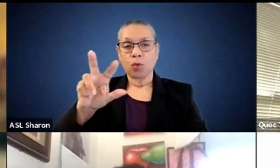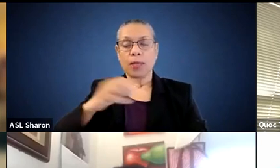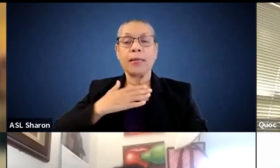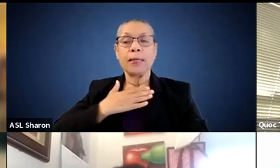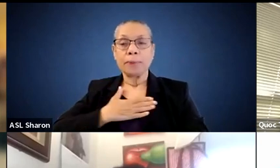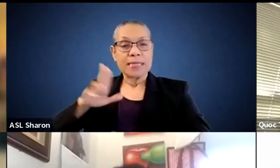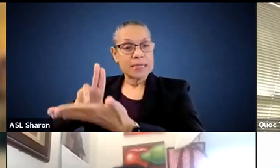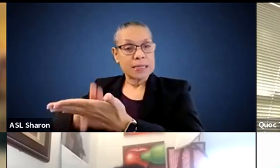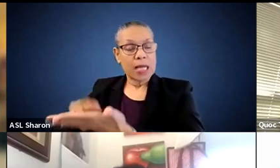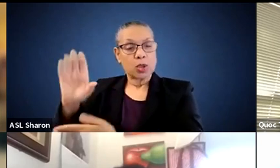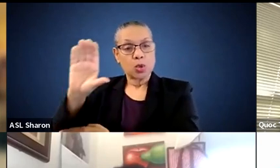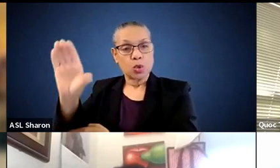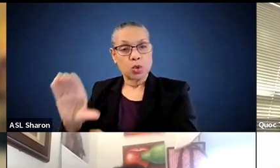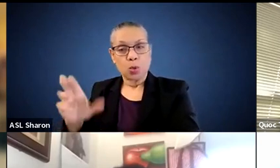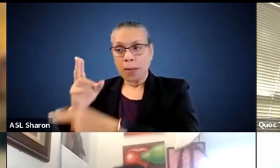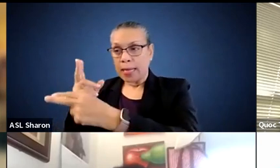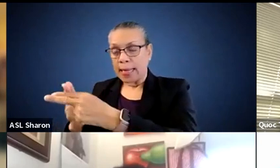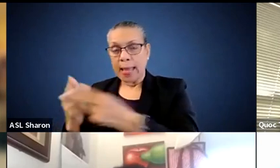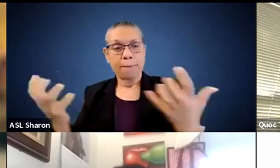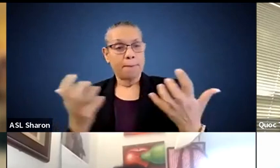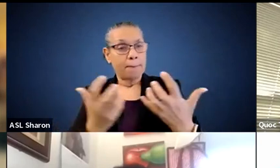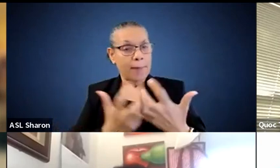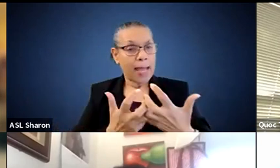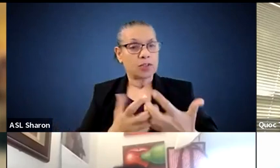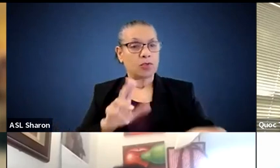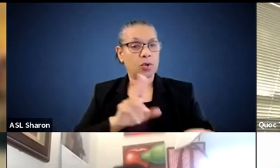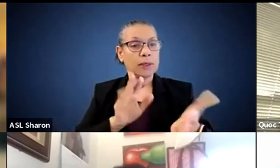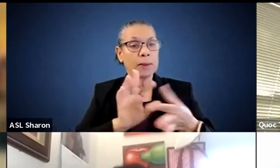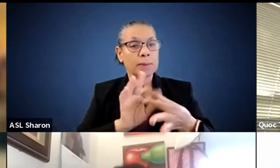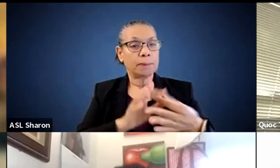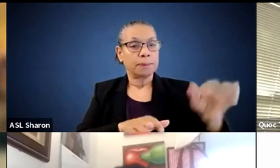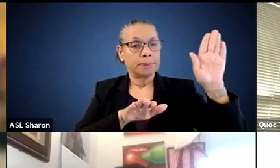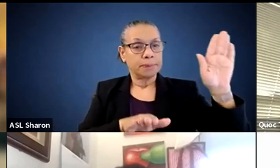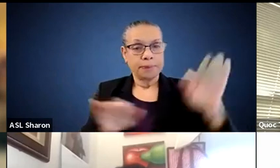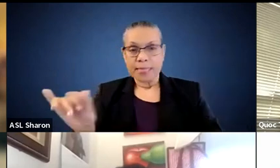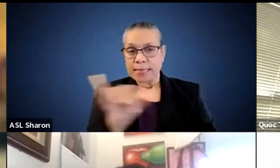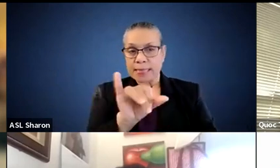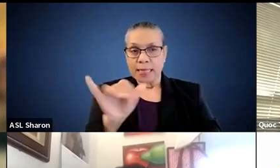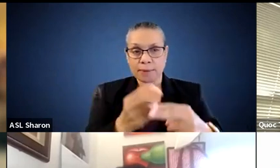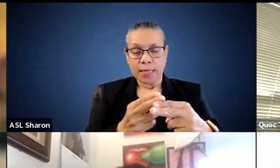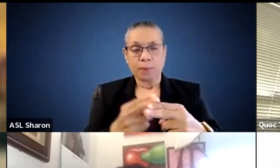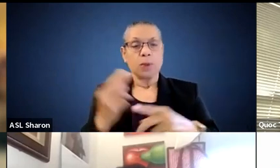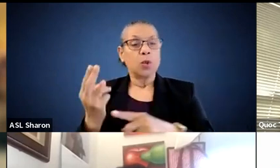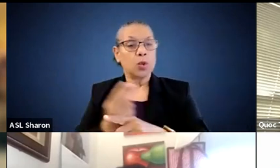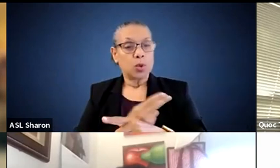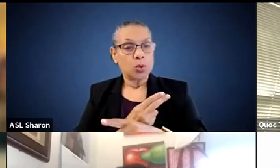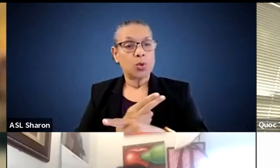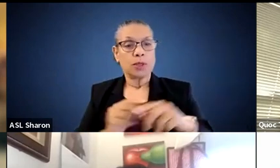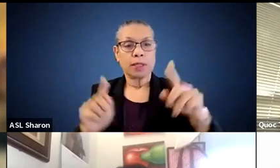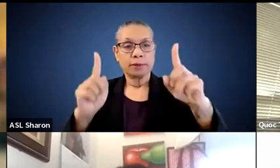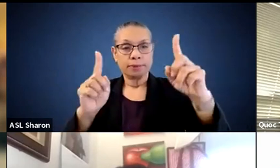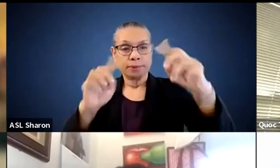signed into Zoom under the same name you used to sign up for public comment you can use the zoom tools to rename yourself